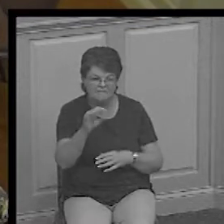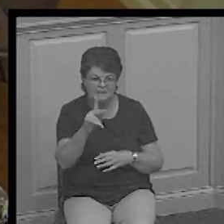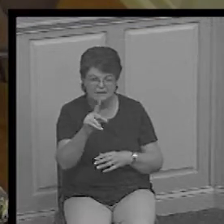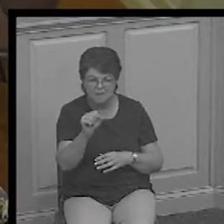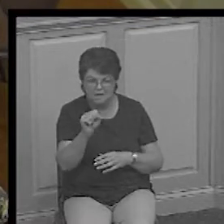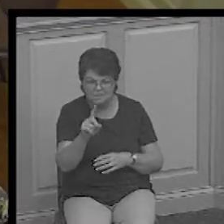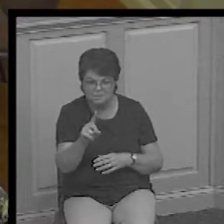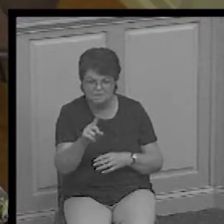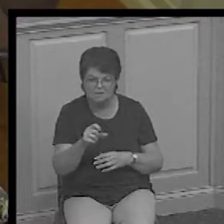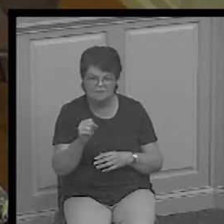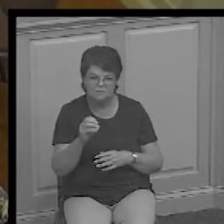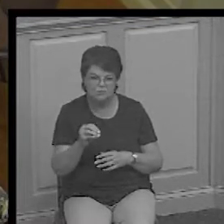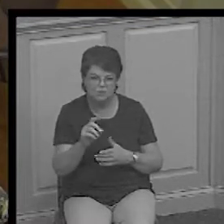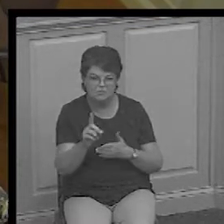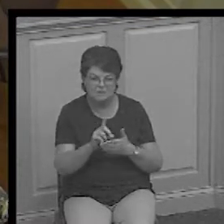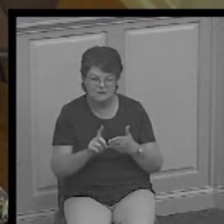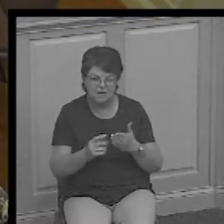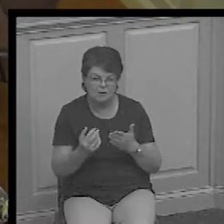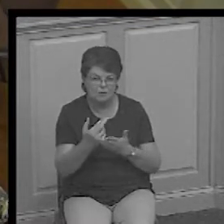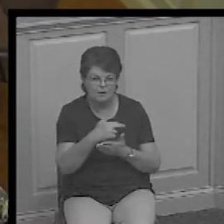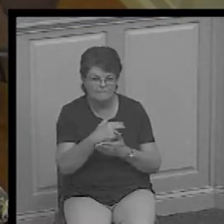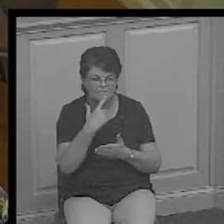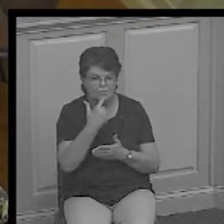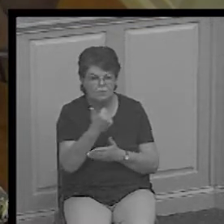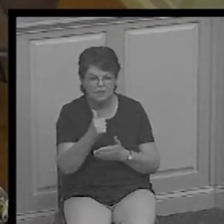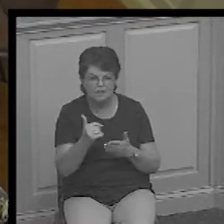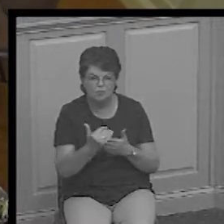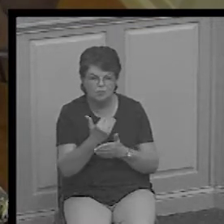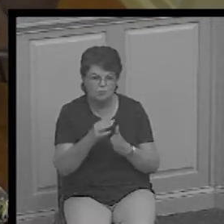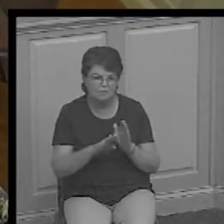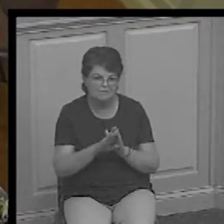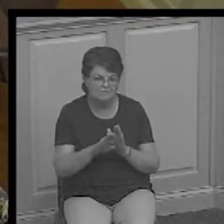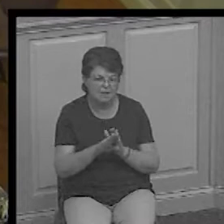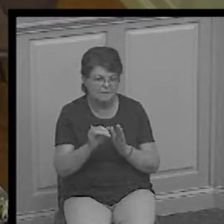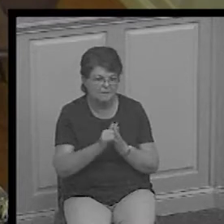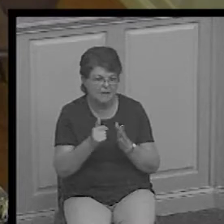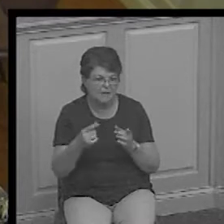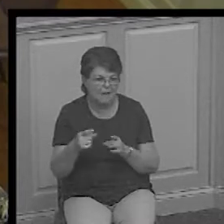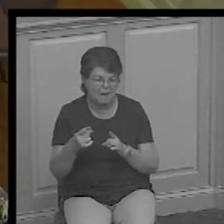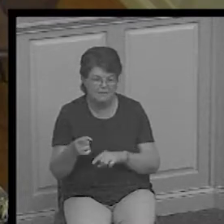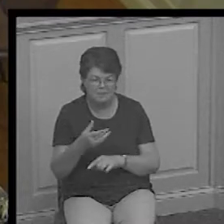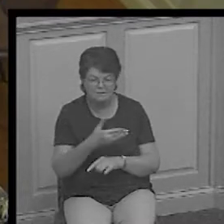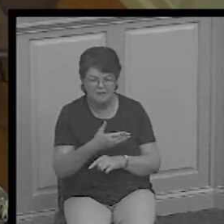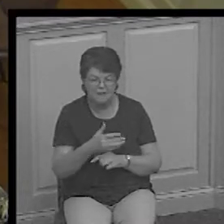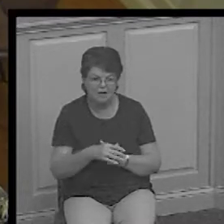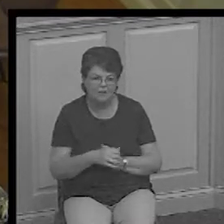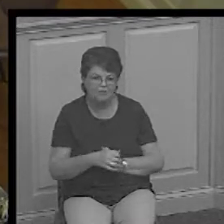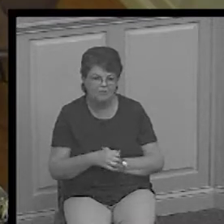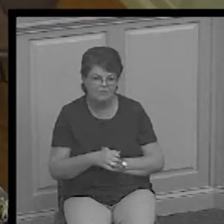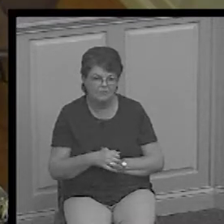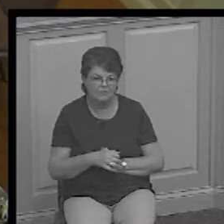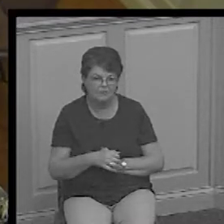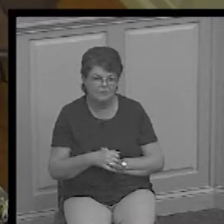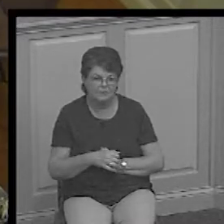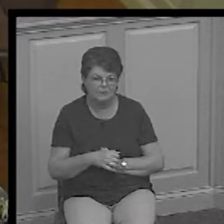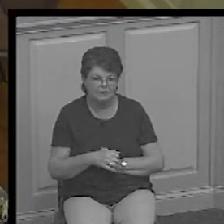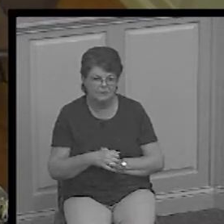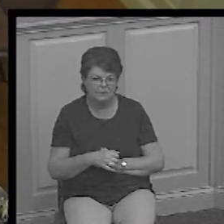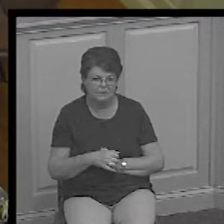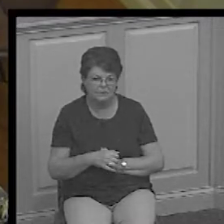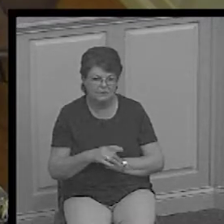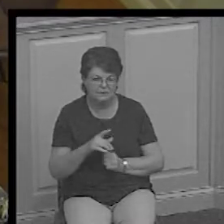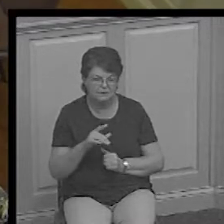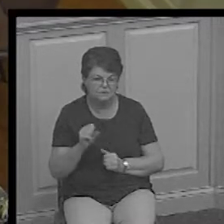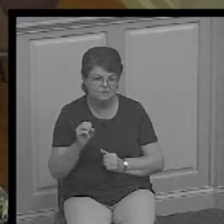that in, so there was a design review for any development that went on there. I think that was just before you And- bought it, Steve. I think so, yeah. Down to Preston Yeah.